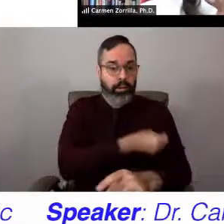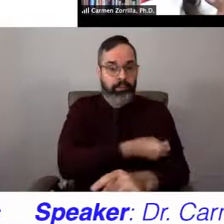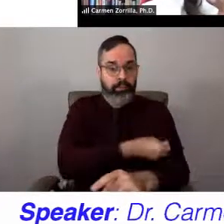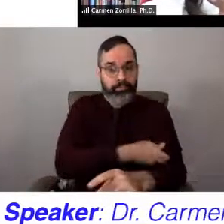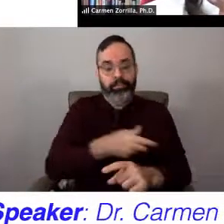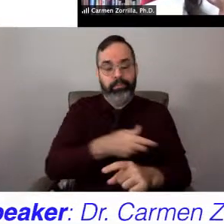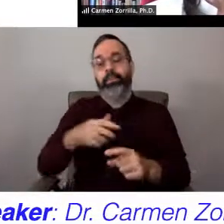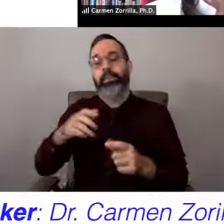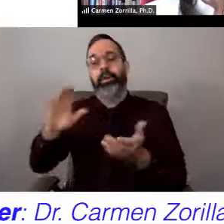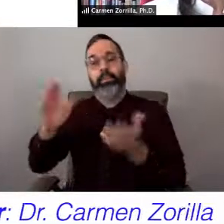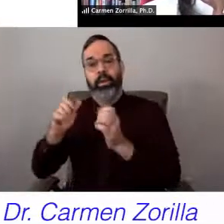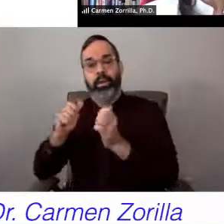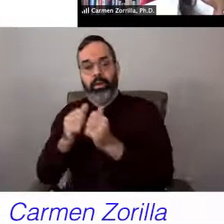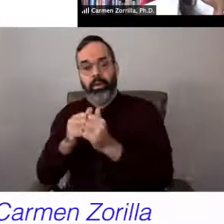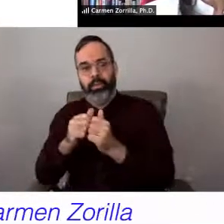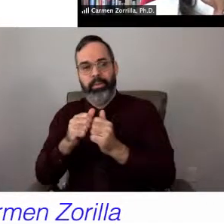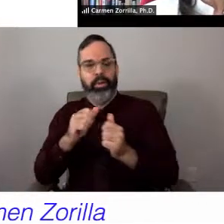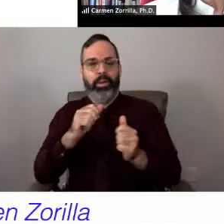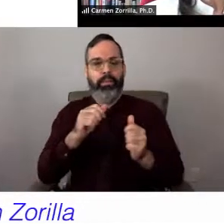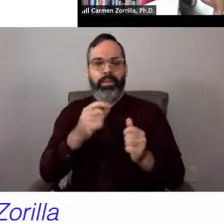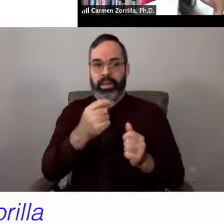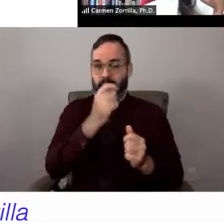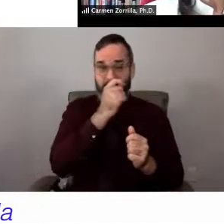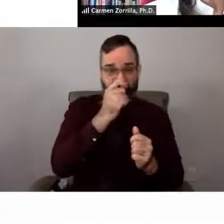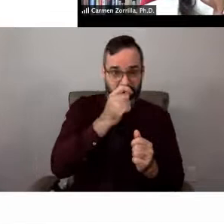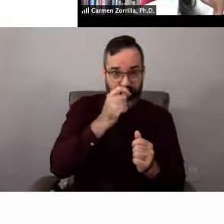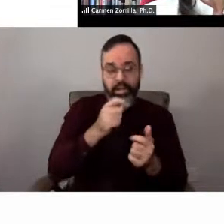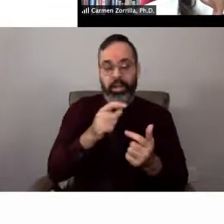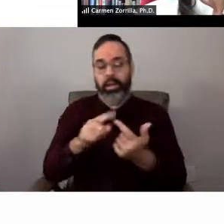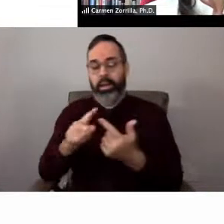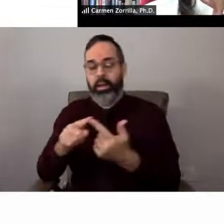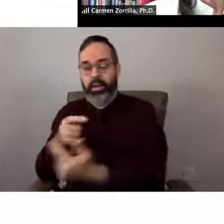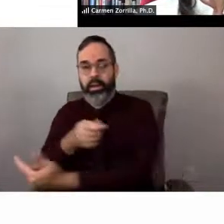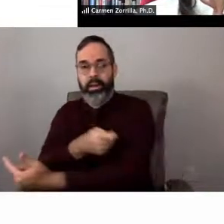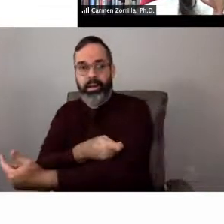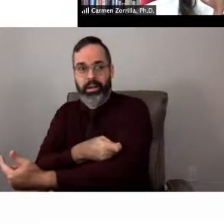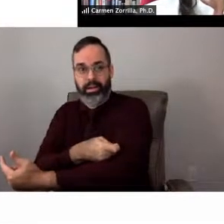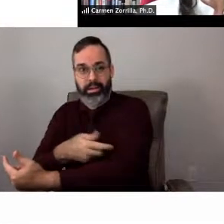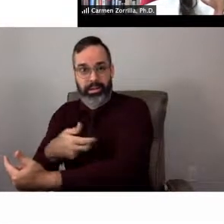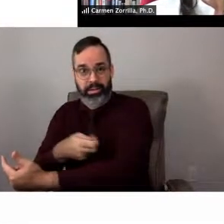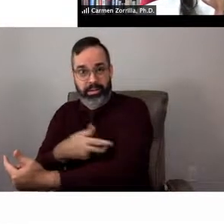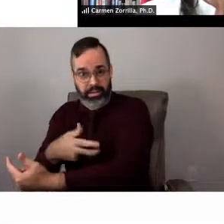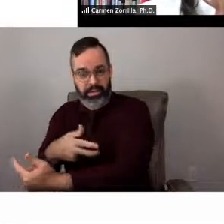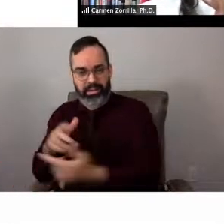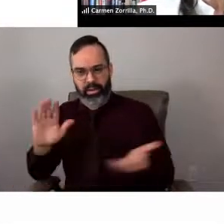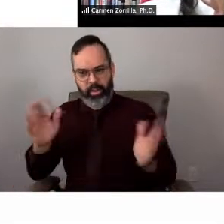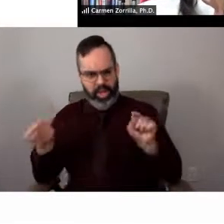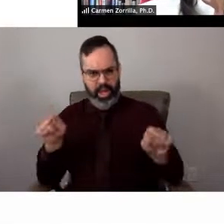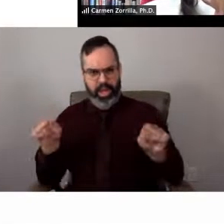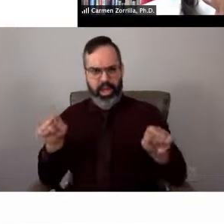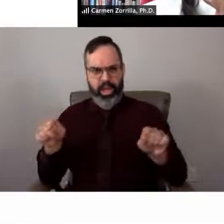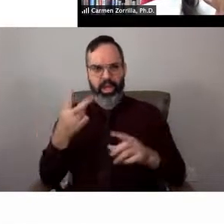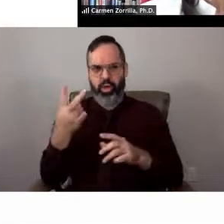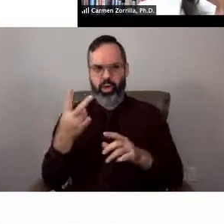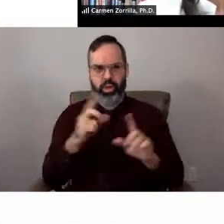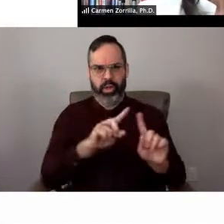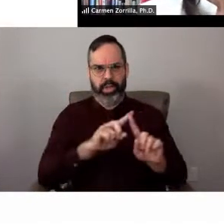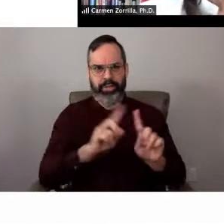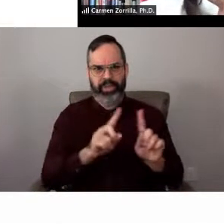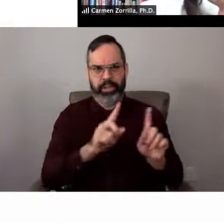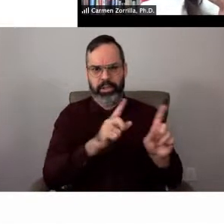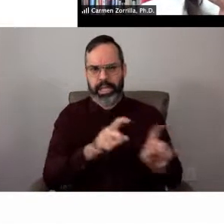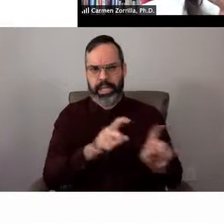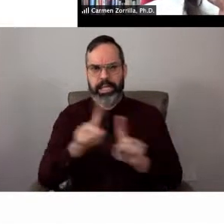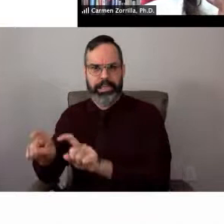antibody testing, and the number of cases and death in the United States. And certainly I cannot accept that